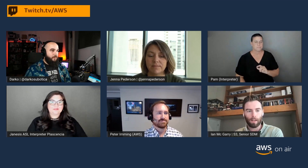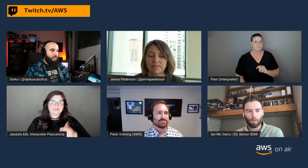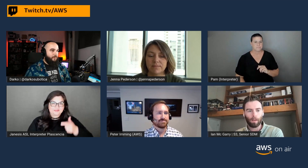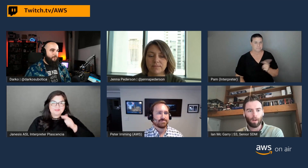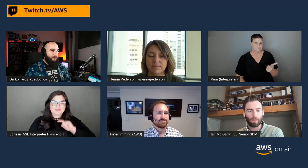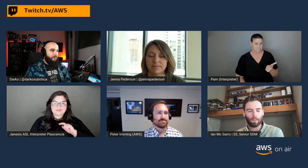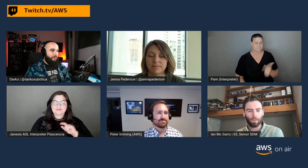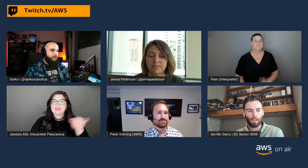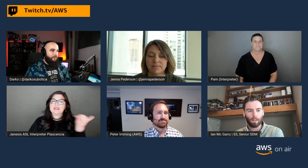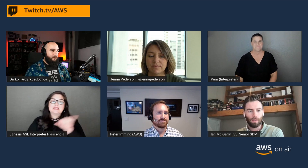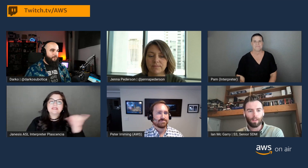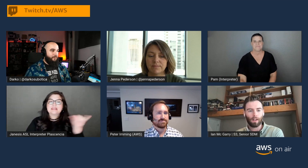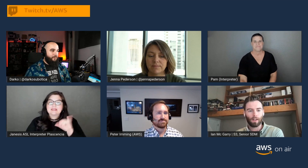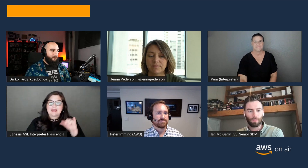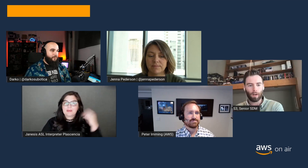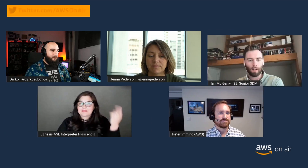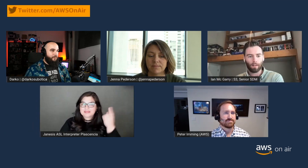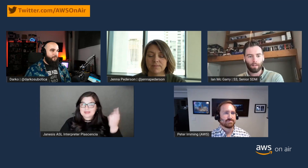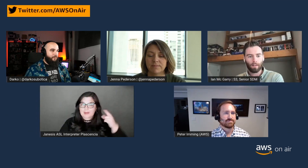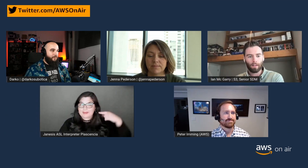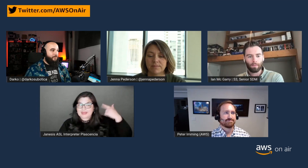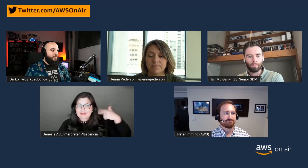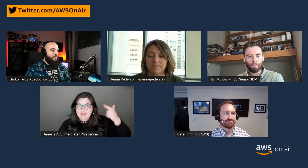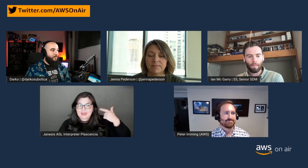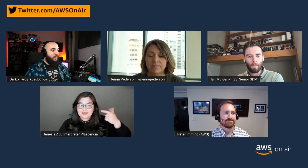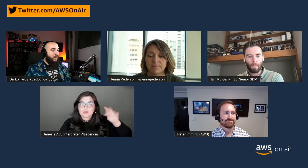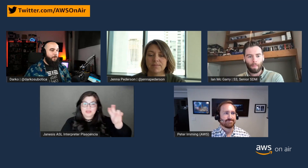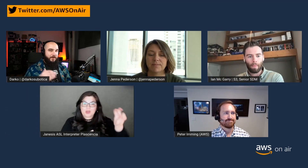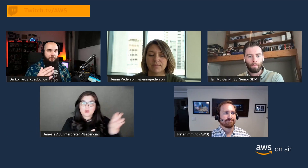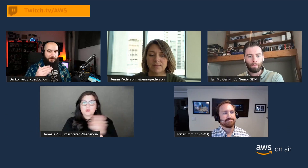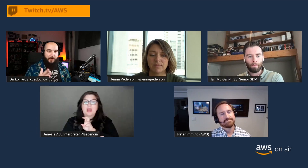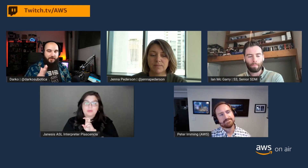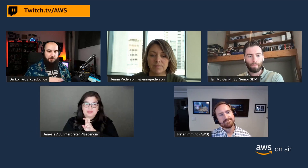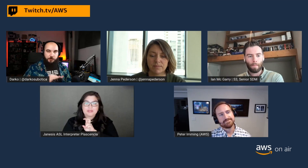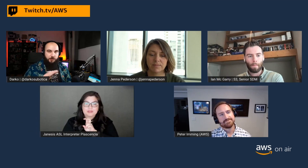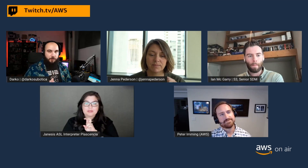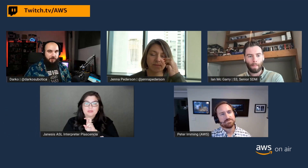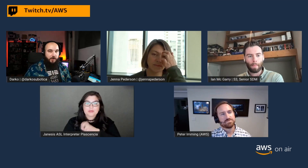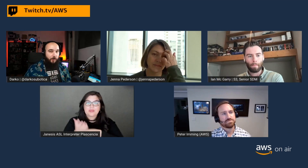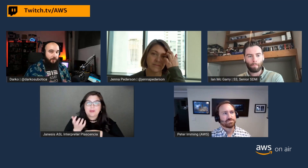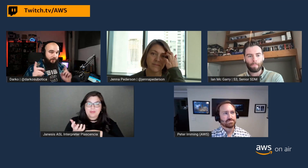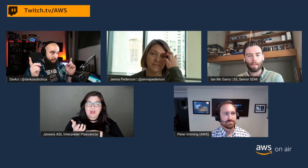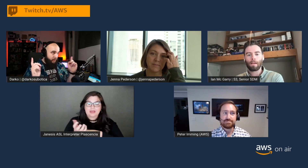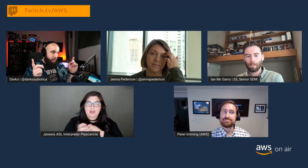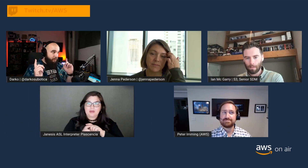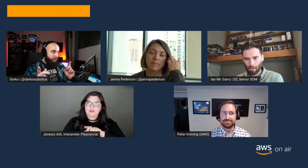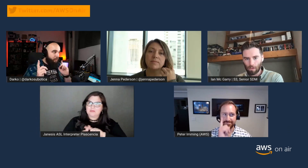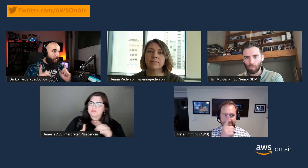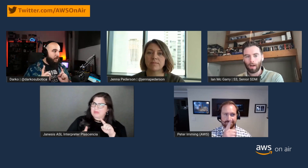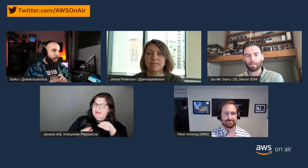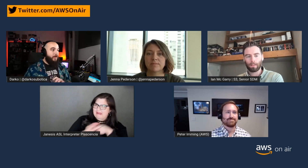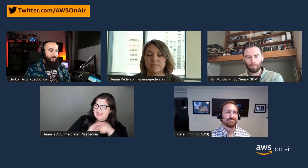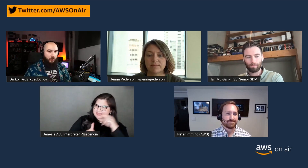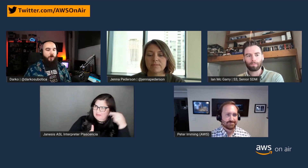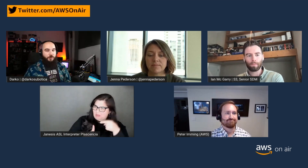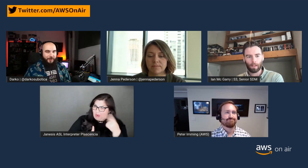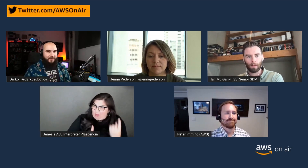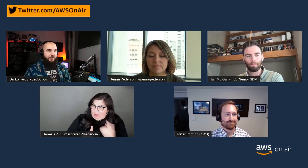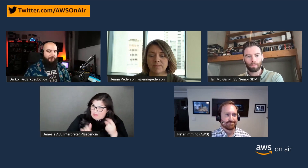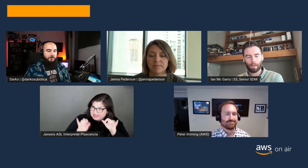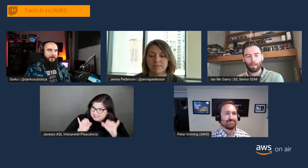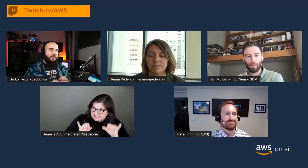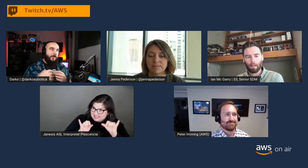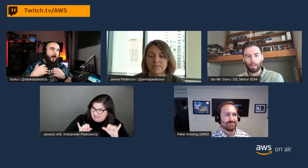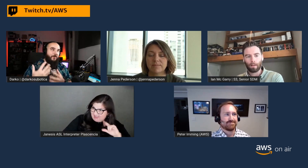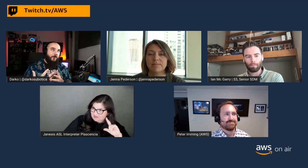in London, they would get routed to the London bucket. But the access point is always the same, right? This point where, okay, so that's